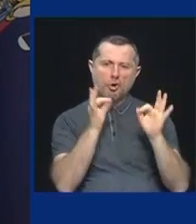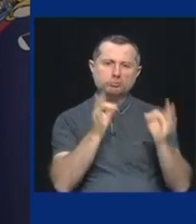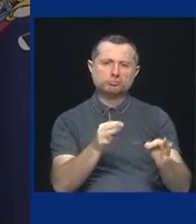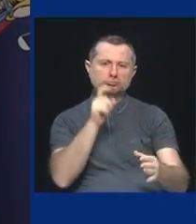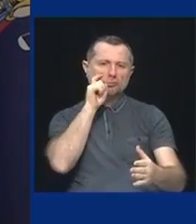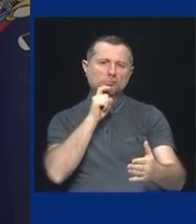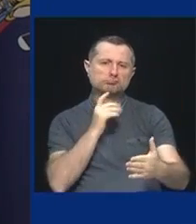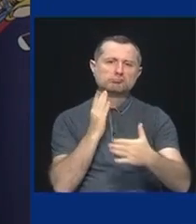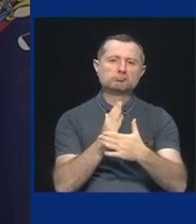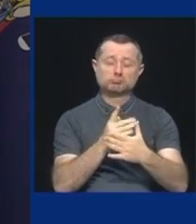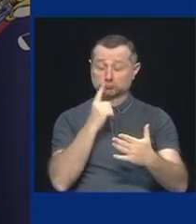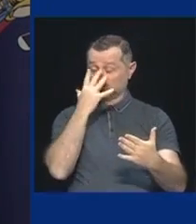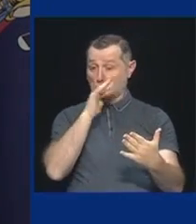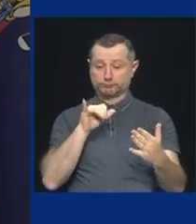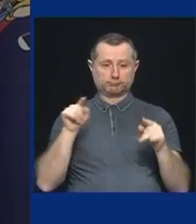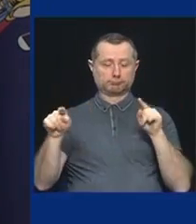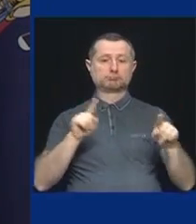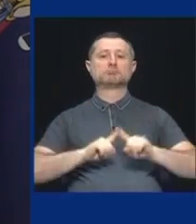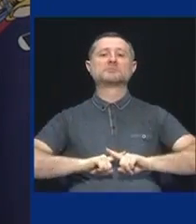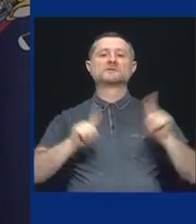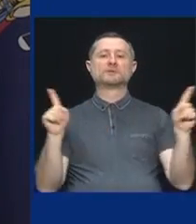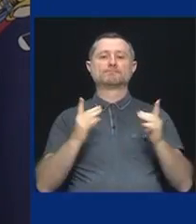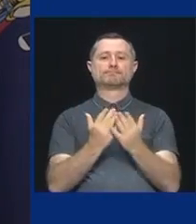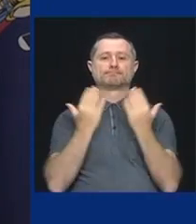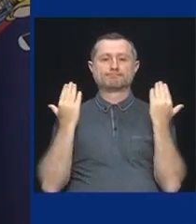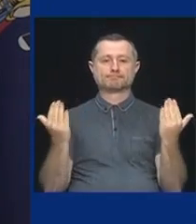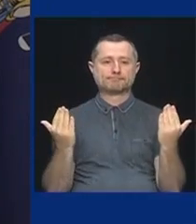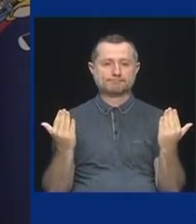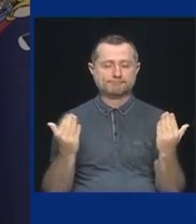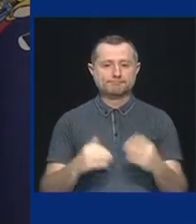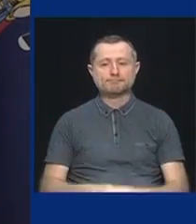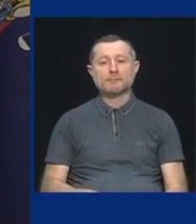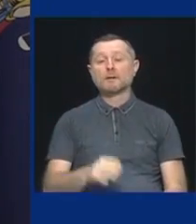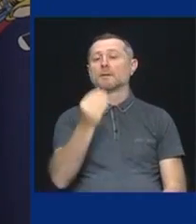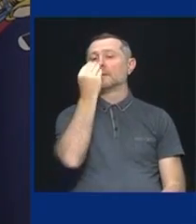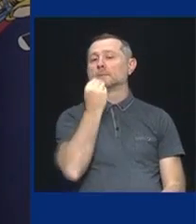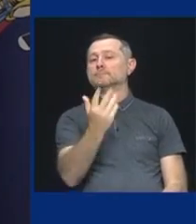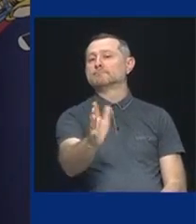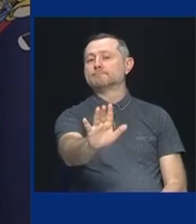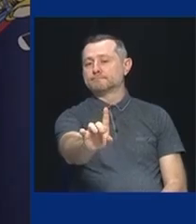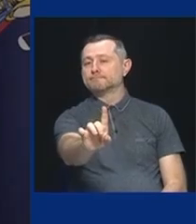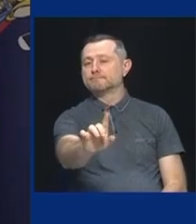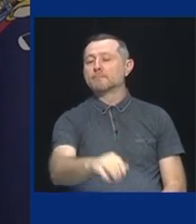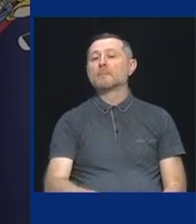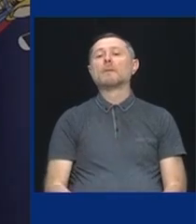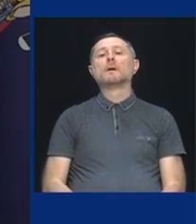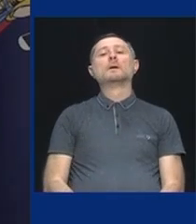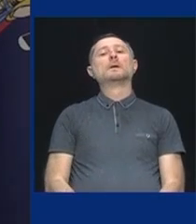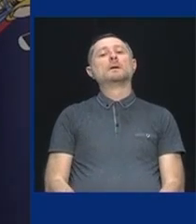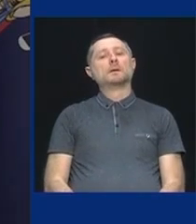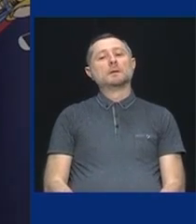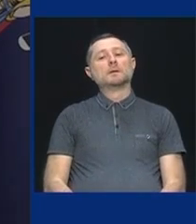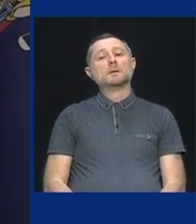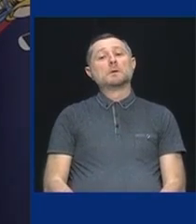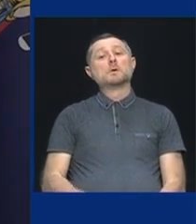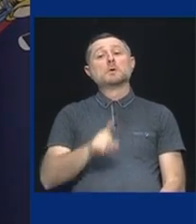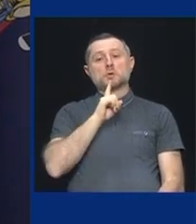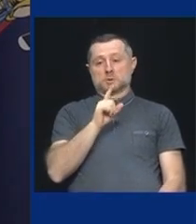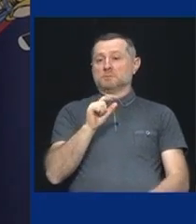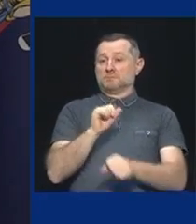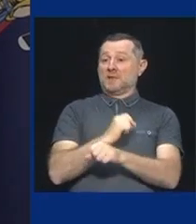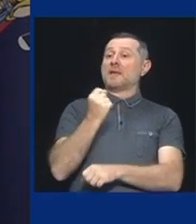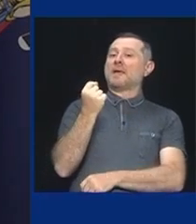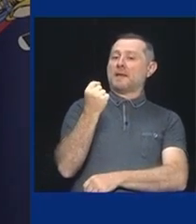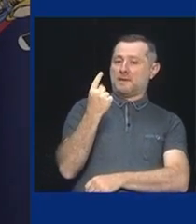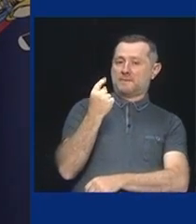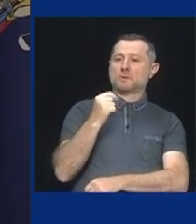harassment. Now, don't get me wrong. This is not to say that there are not 11 women who I